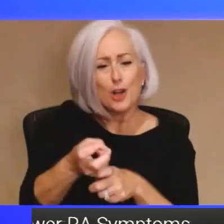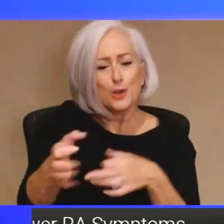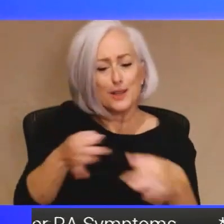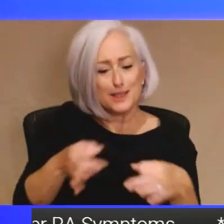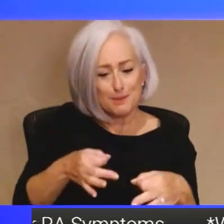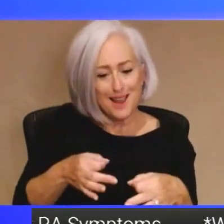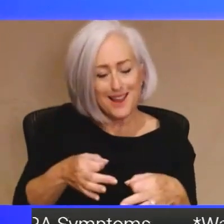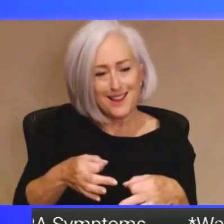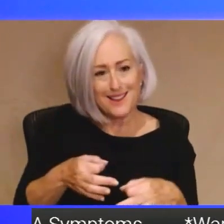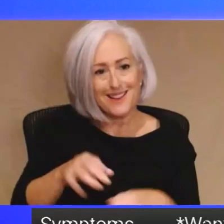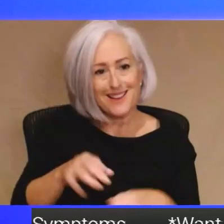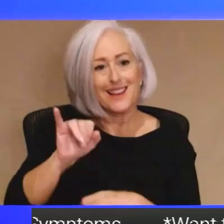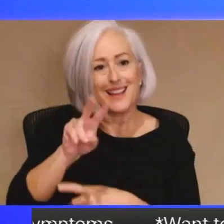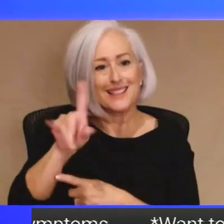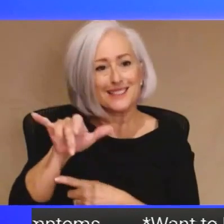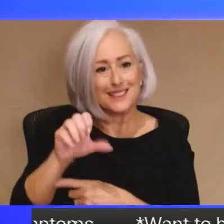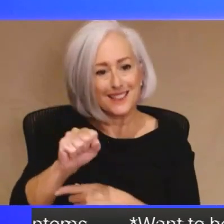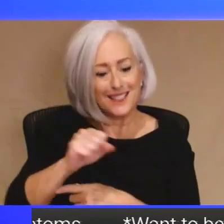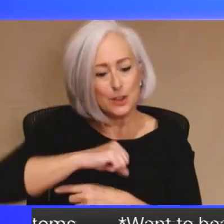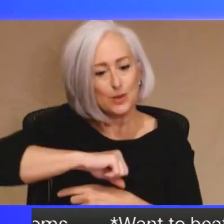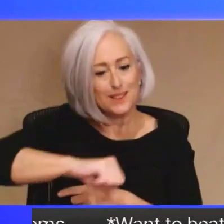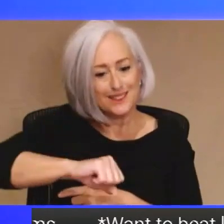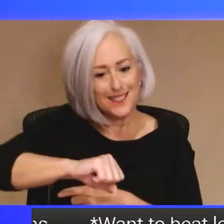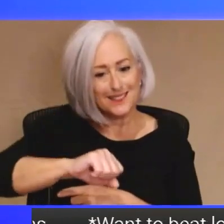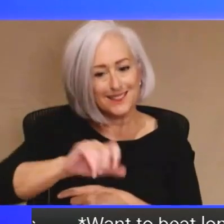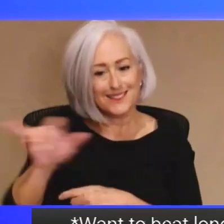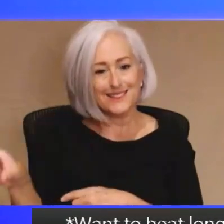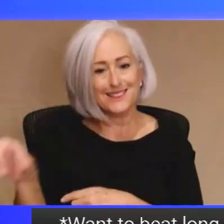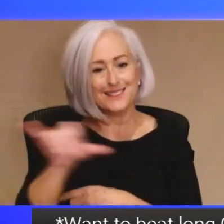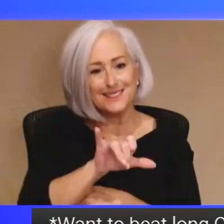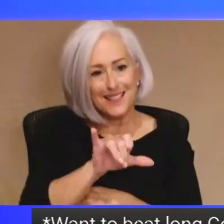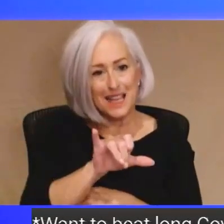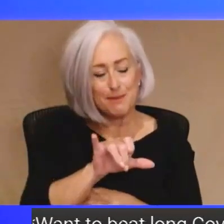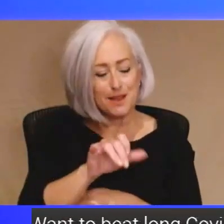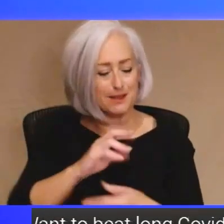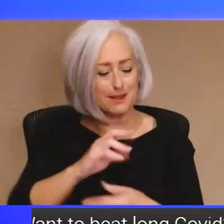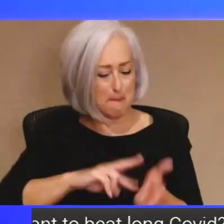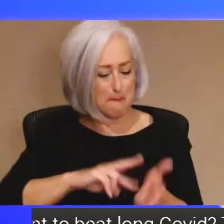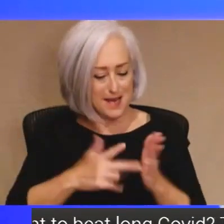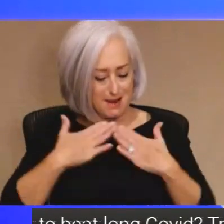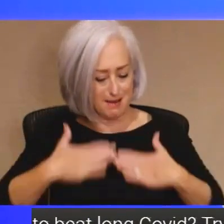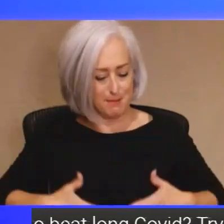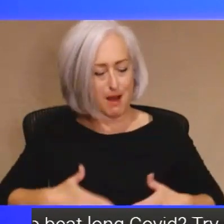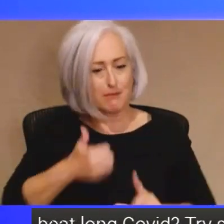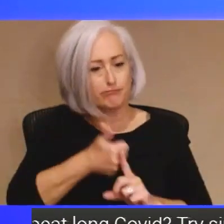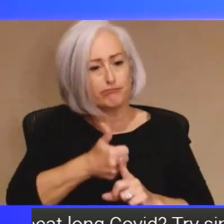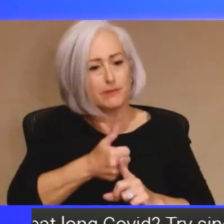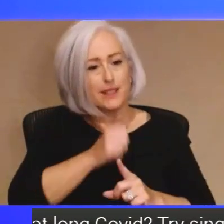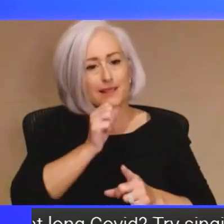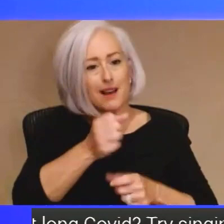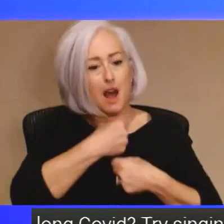with insulin deficiency. In other words, your body is not making enough insulin to overcome